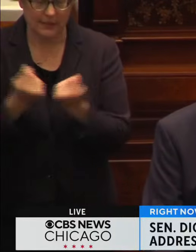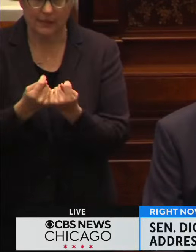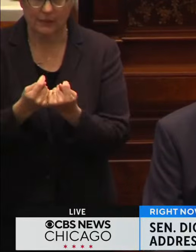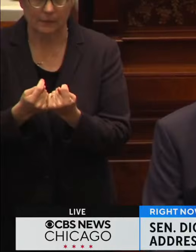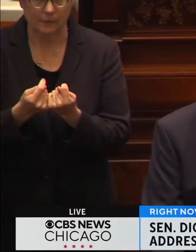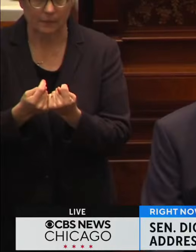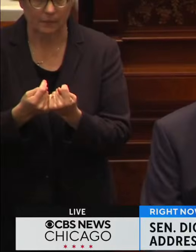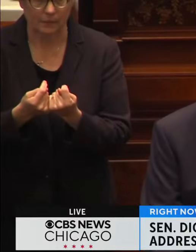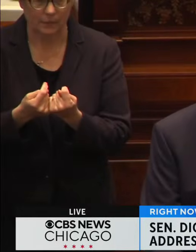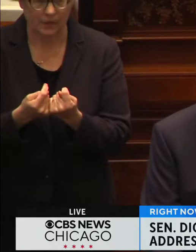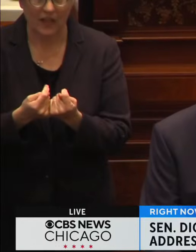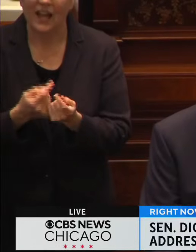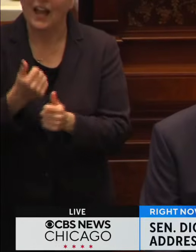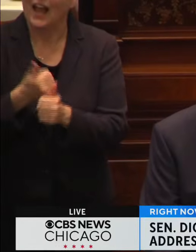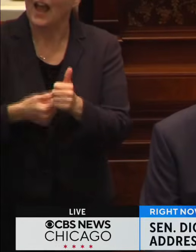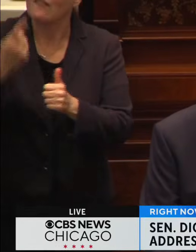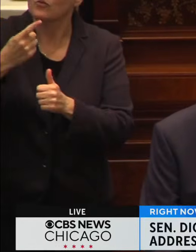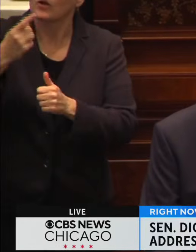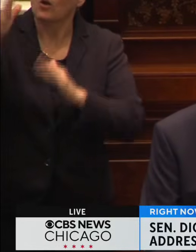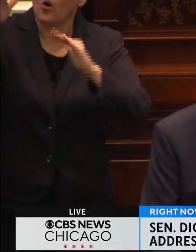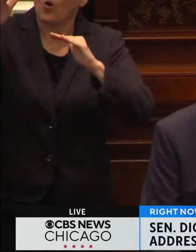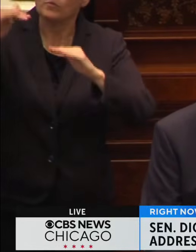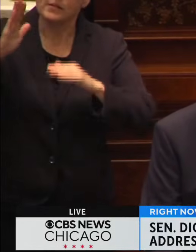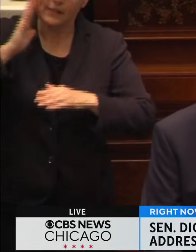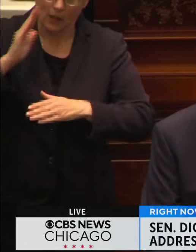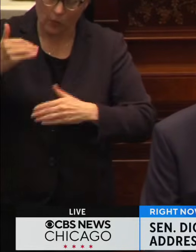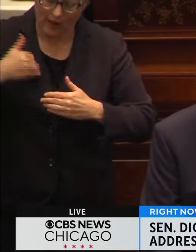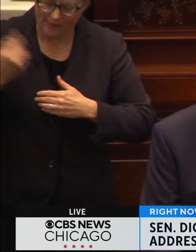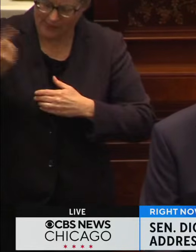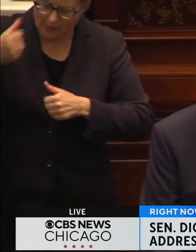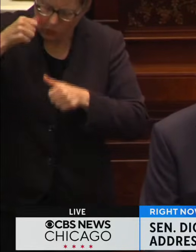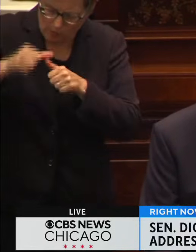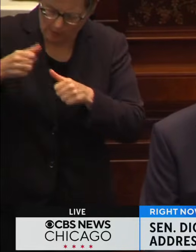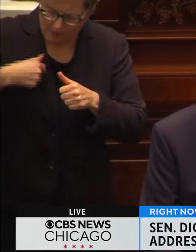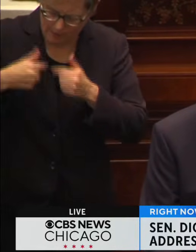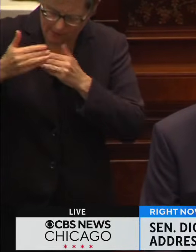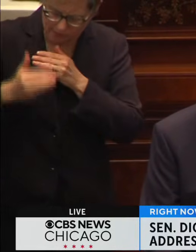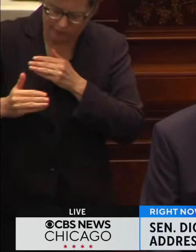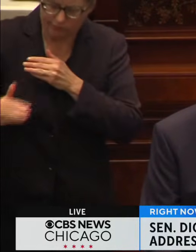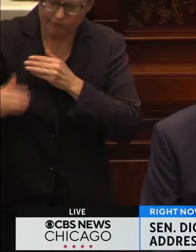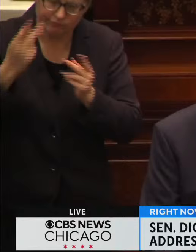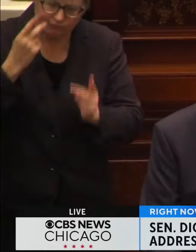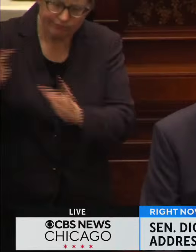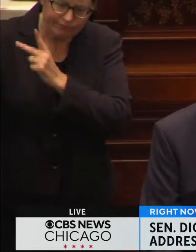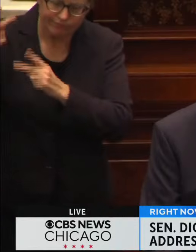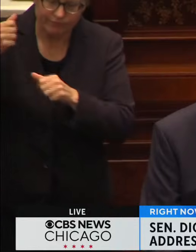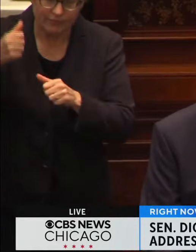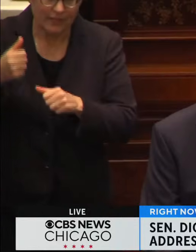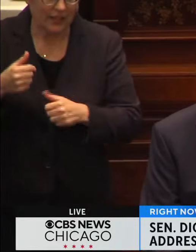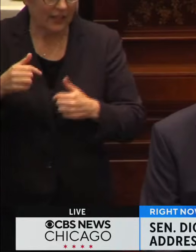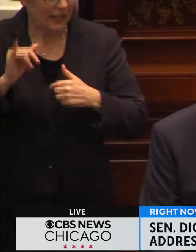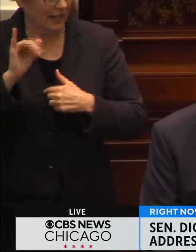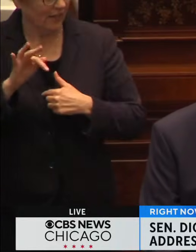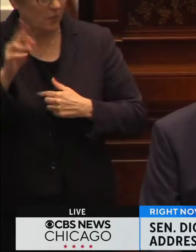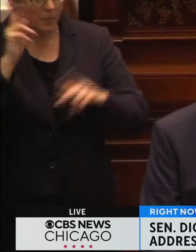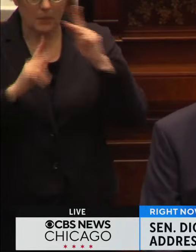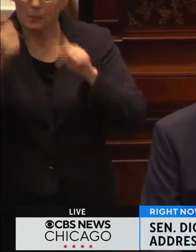to leave some sort of legacy from our time in office. Any legacy I leave will start